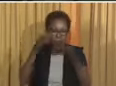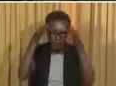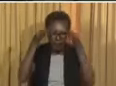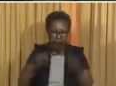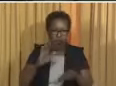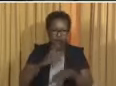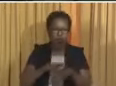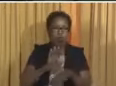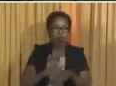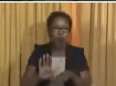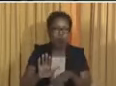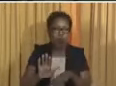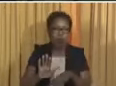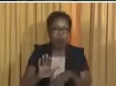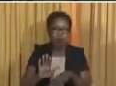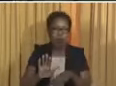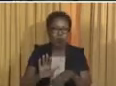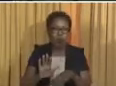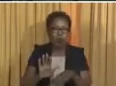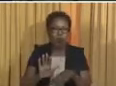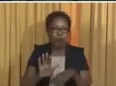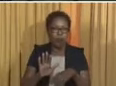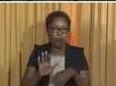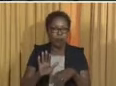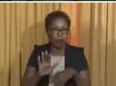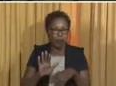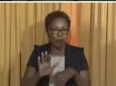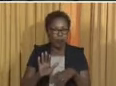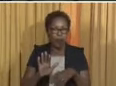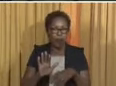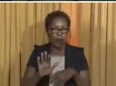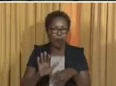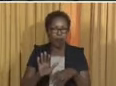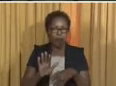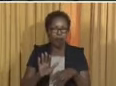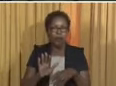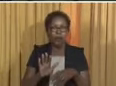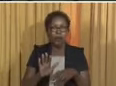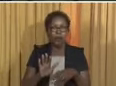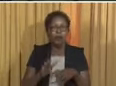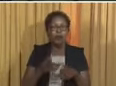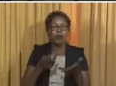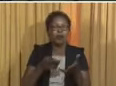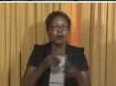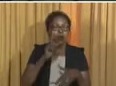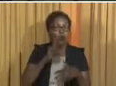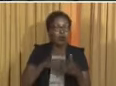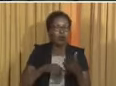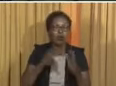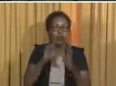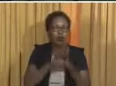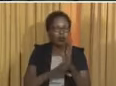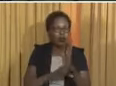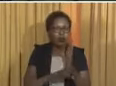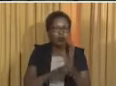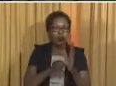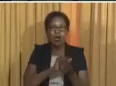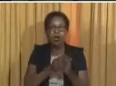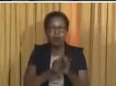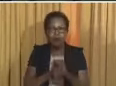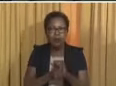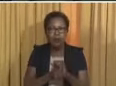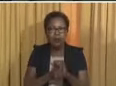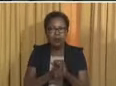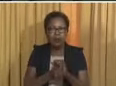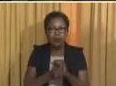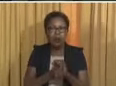At paragraph 388 of its judgment, the High Court framed the issue as follows. What is the constitutional remit of amendment of the Constitution through a